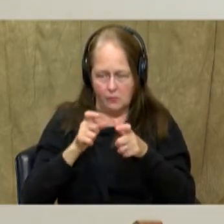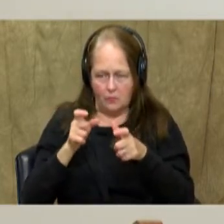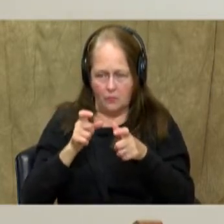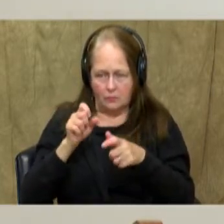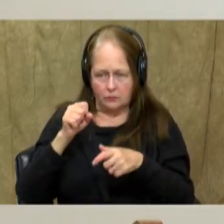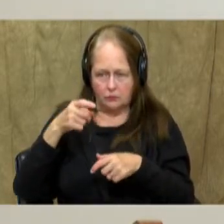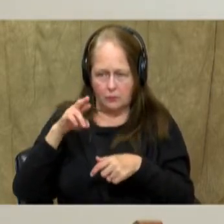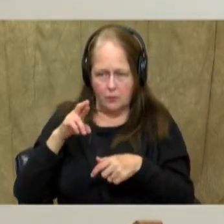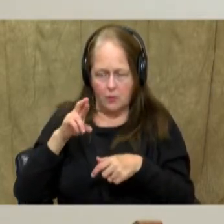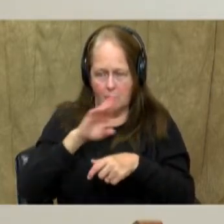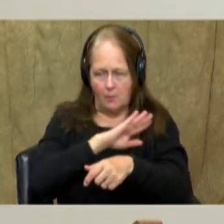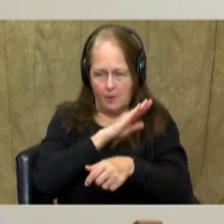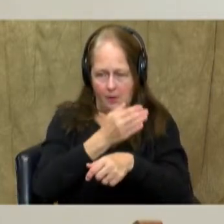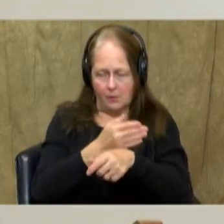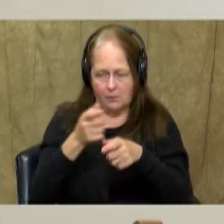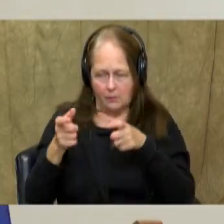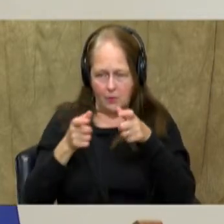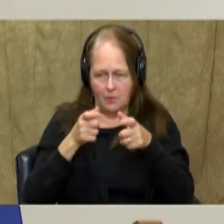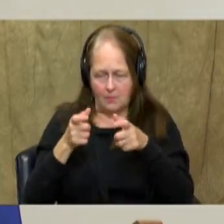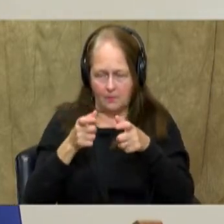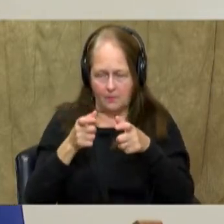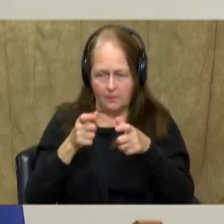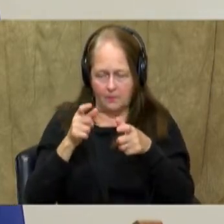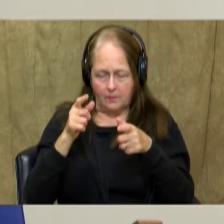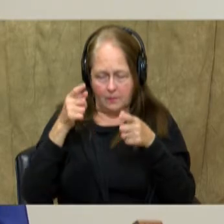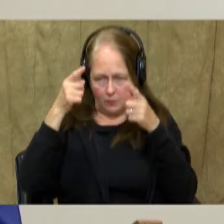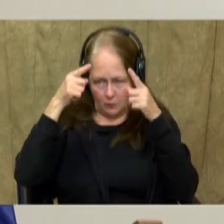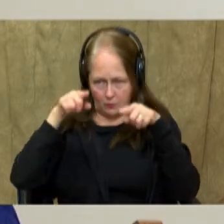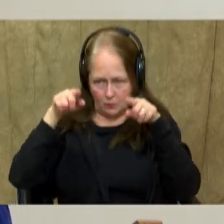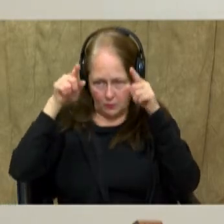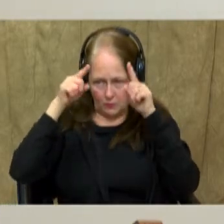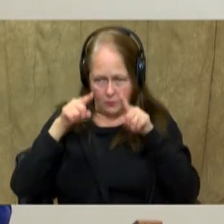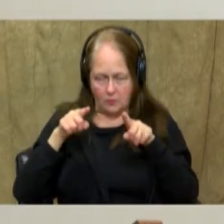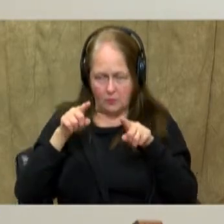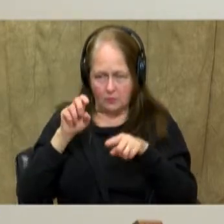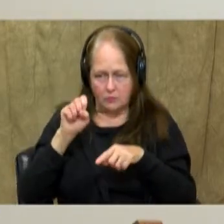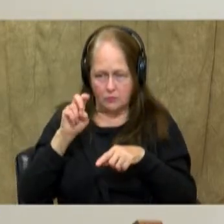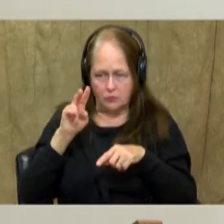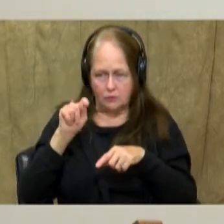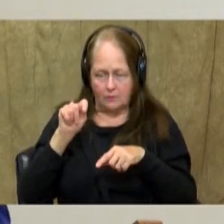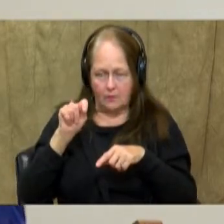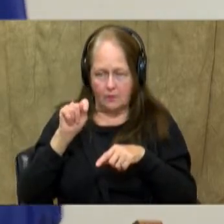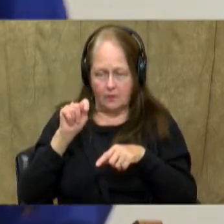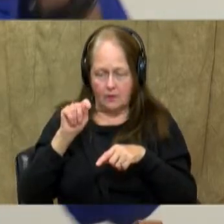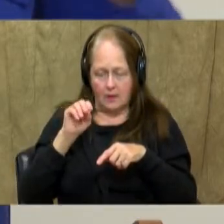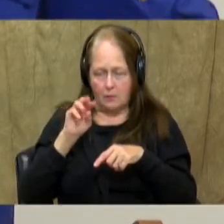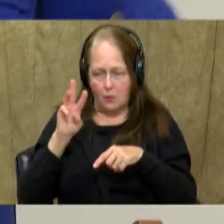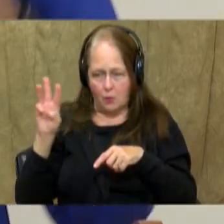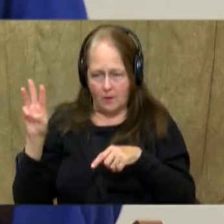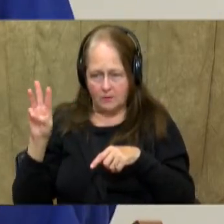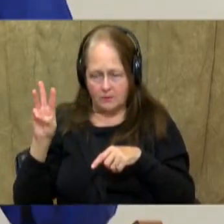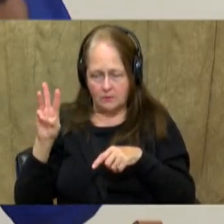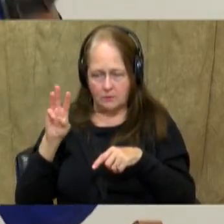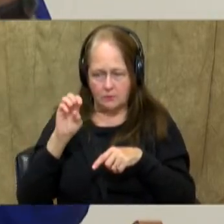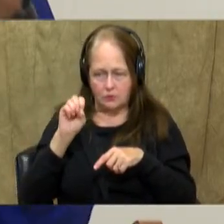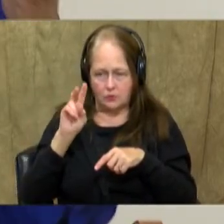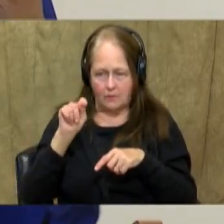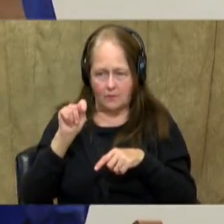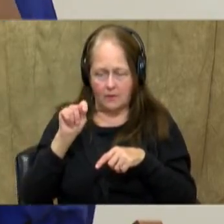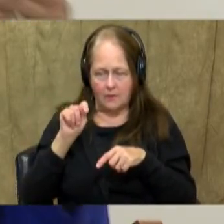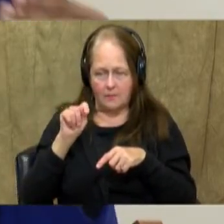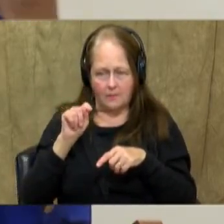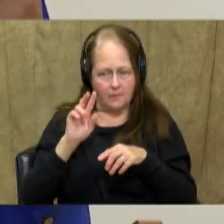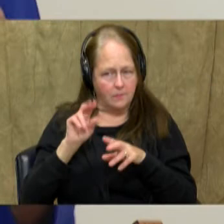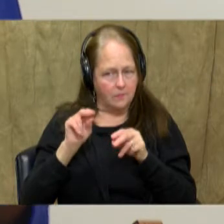in 1946, the reparation agreements broke down the Soviet and the Western zones. The Soviet Union were kind of